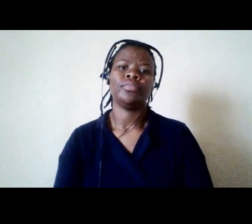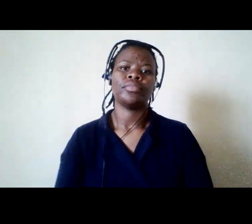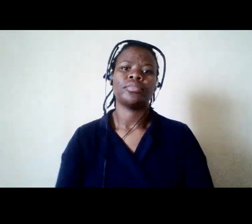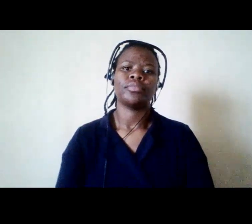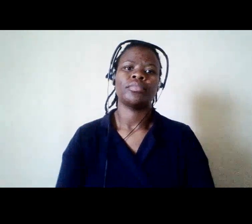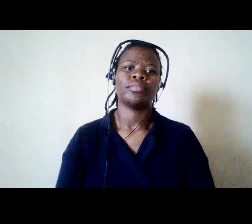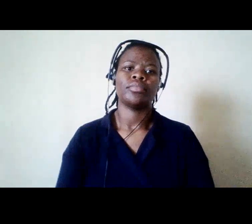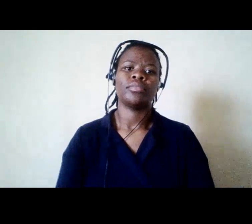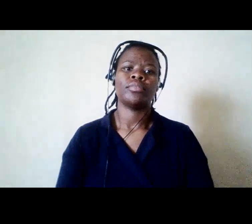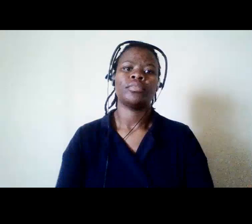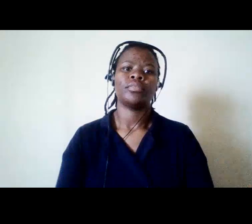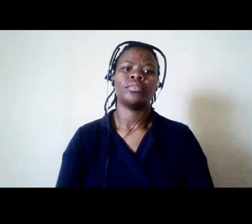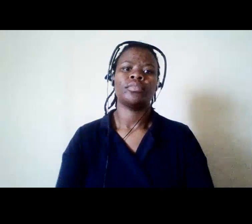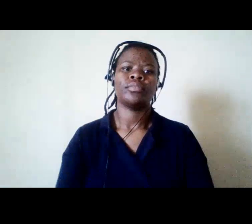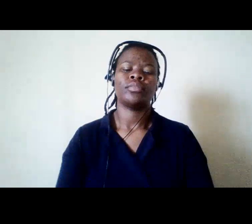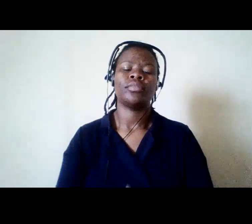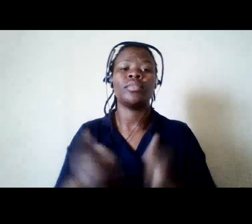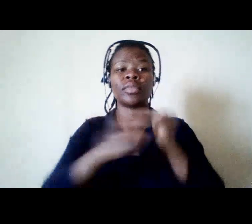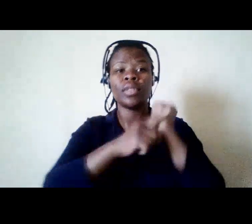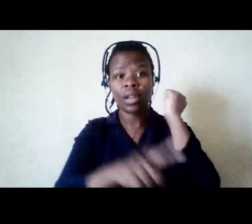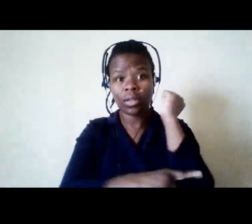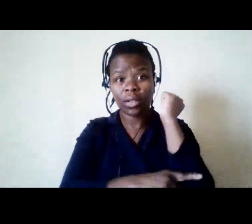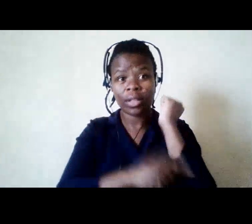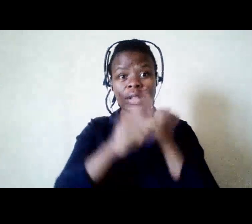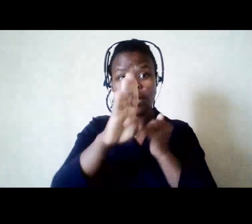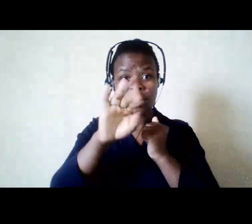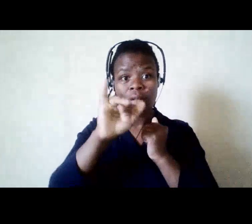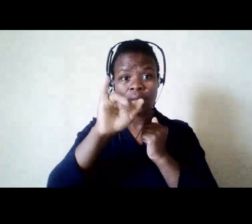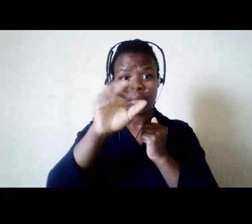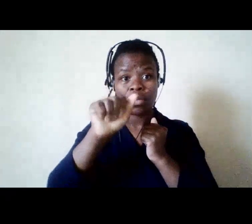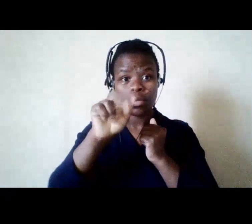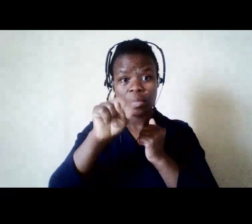to talk about. Brian, if you remember, guys, in the